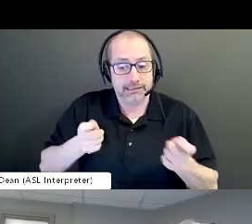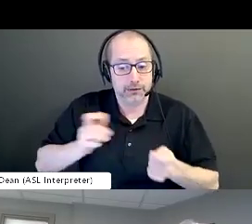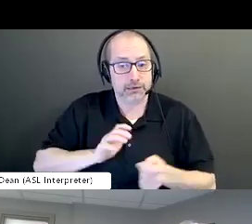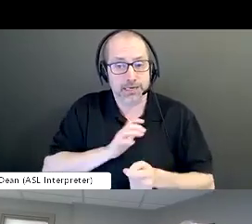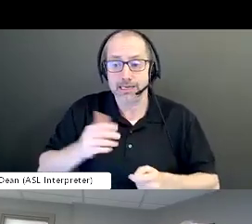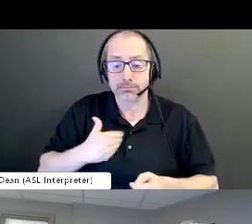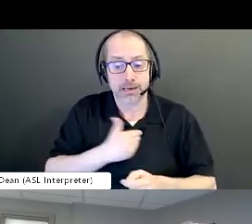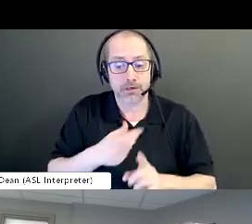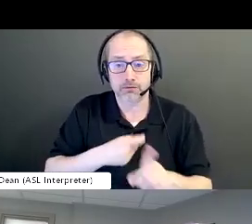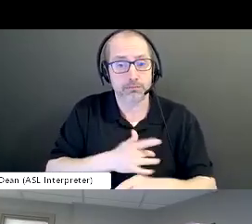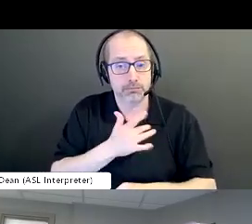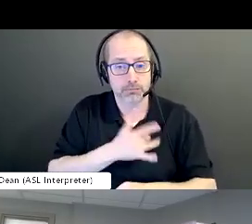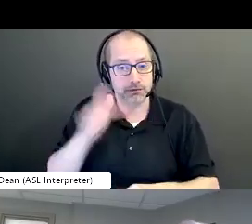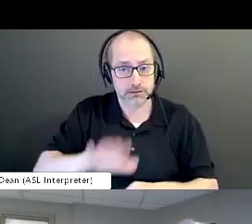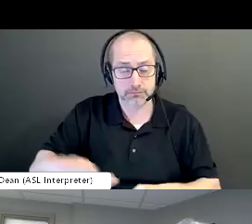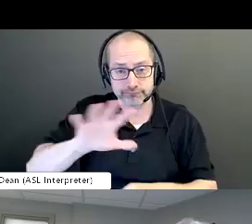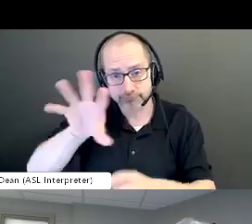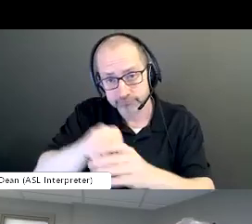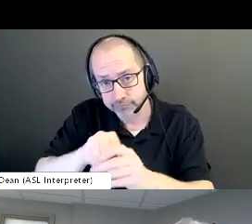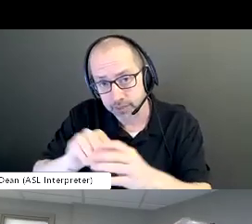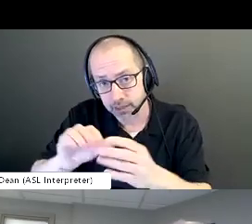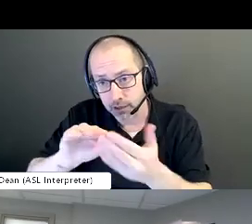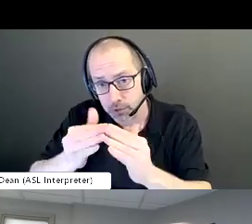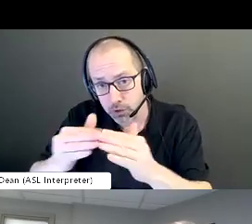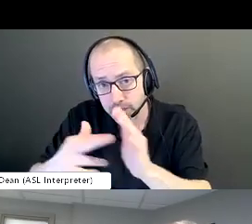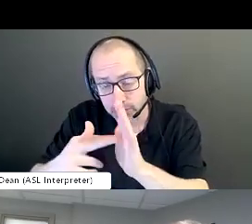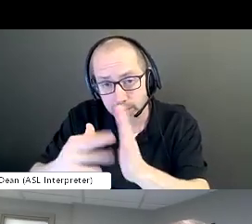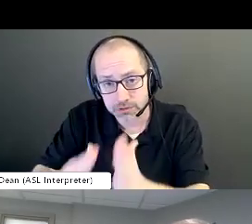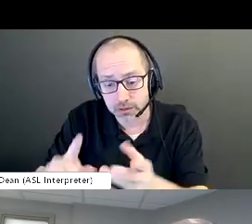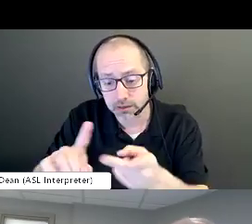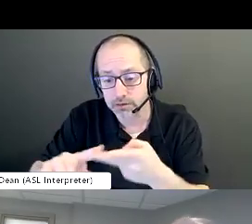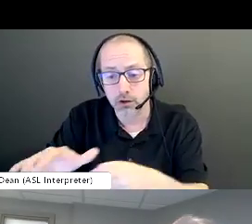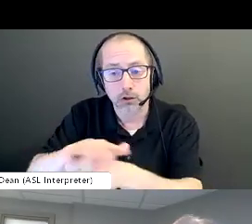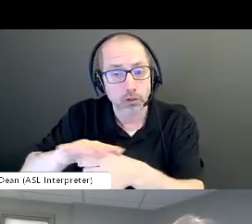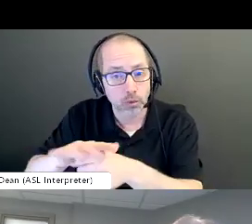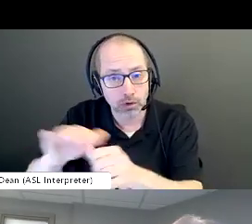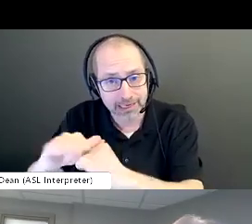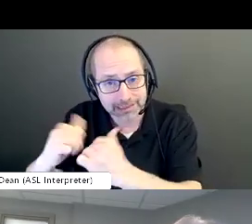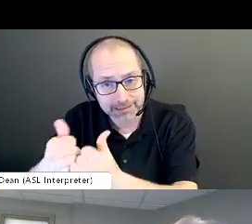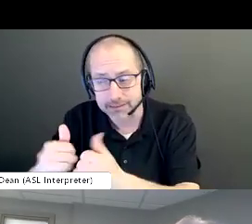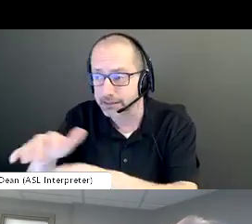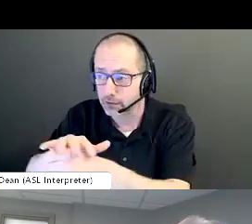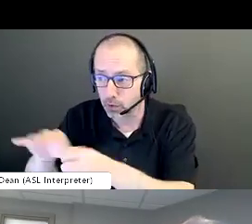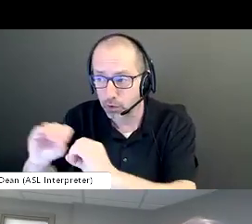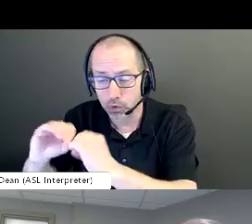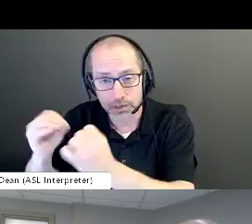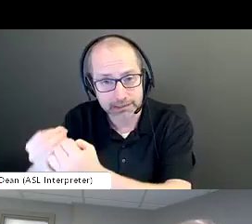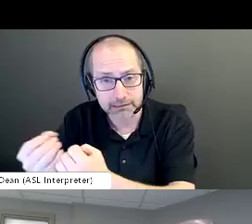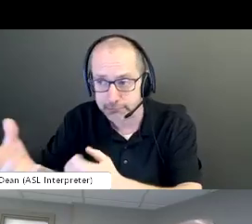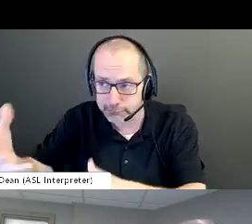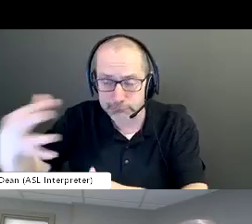across the province, including community representatives, local agencies and organizations,